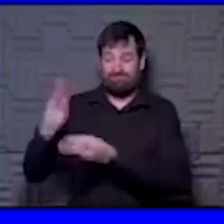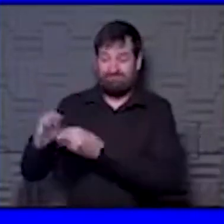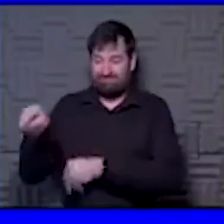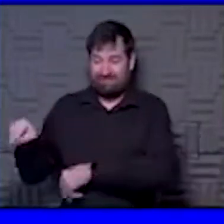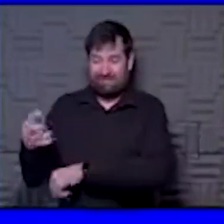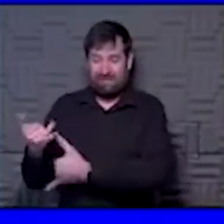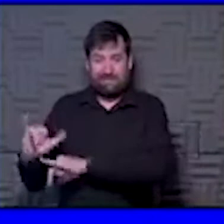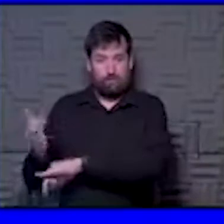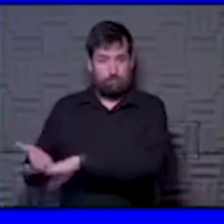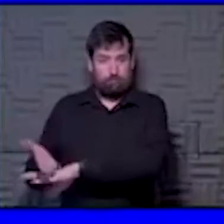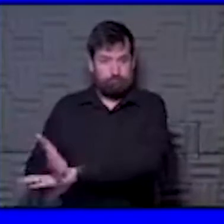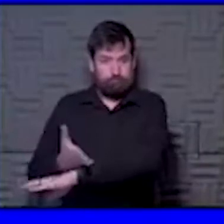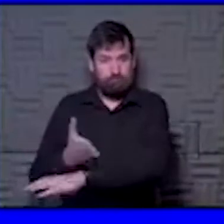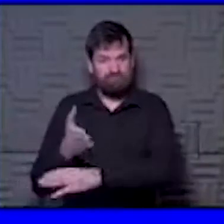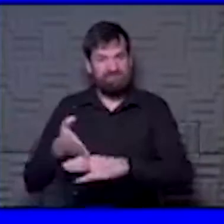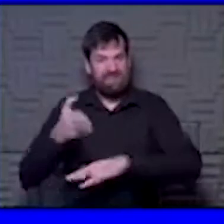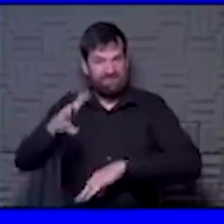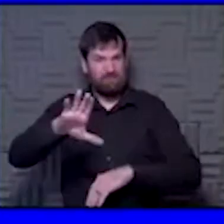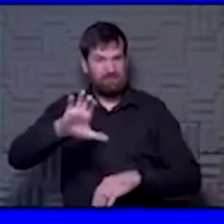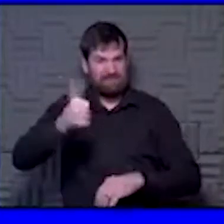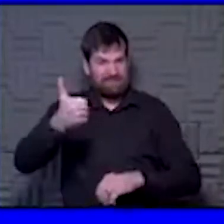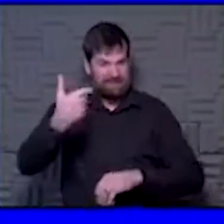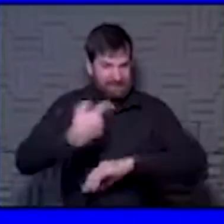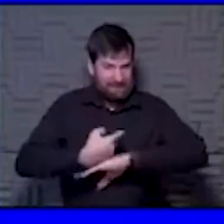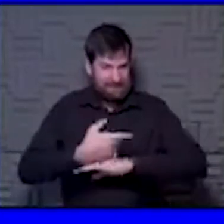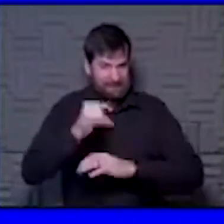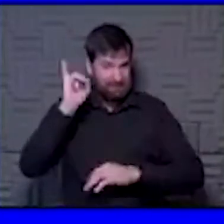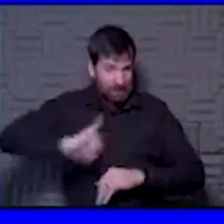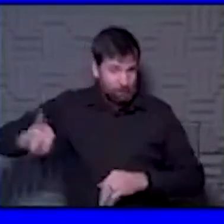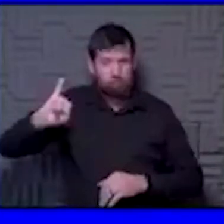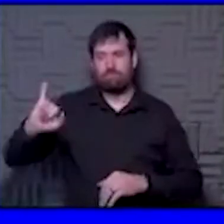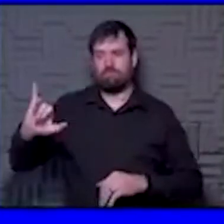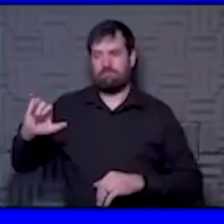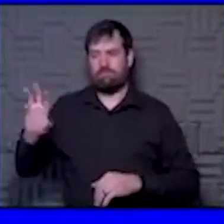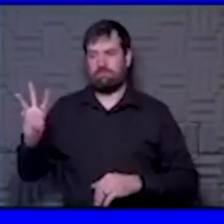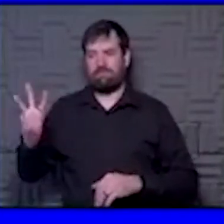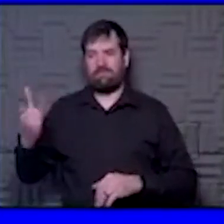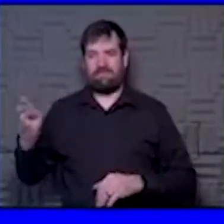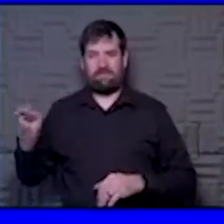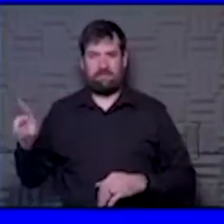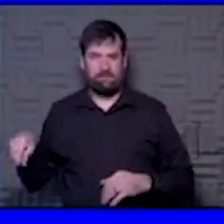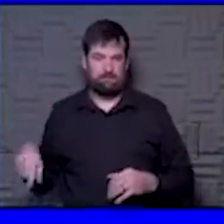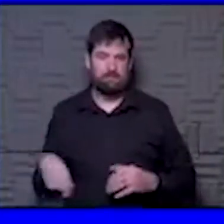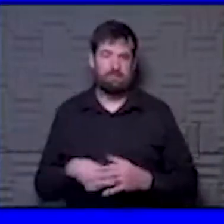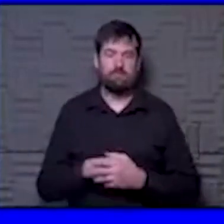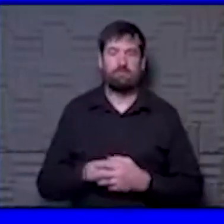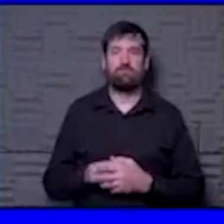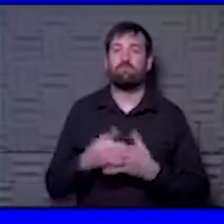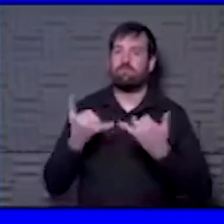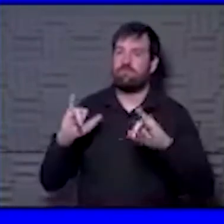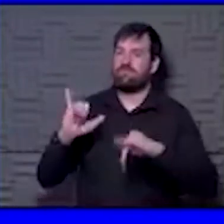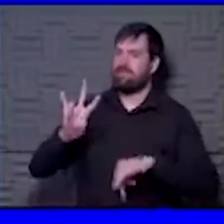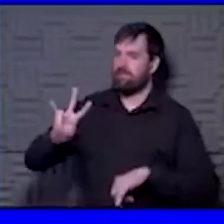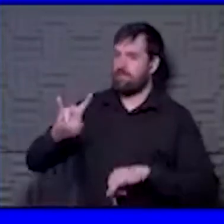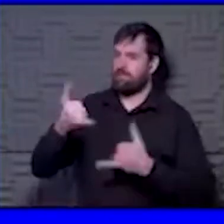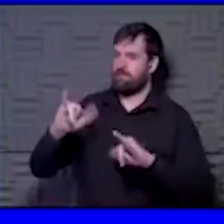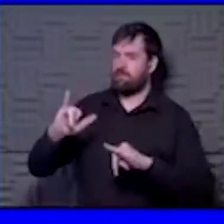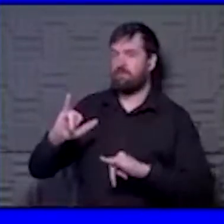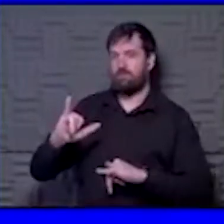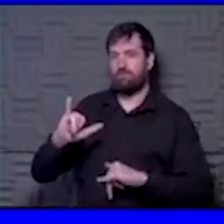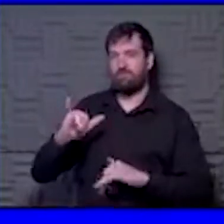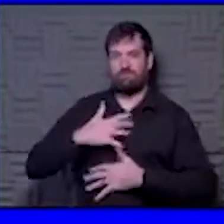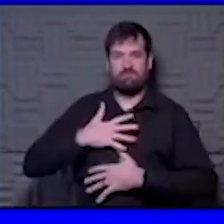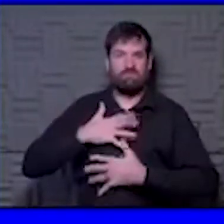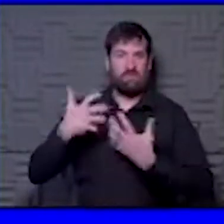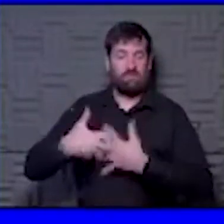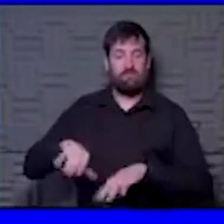that post 10-day period after their infection, so that recovery period that we talk about, with 7 still on the ventilator, but 117 total